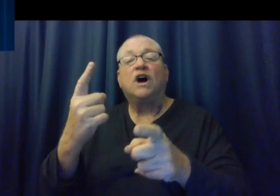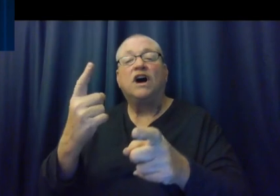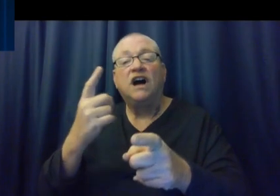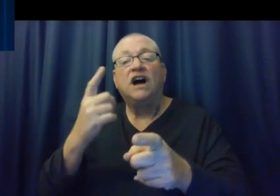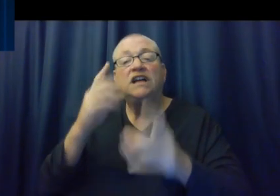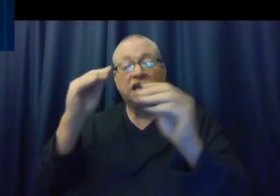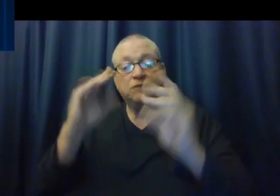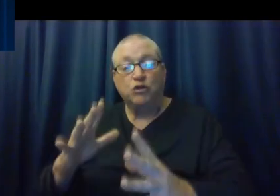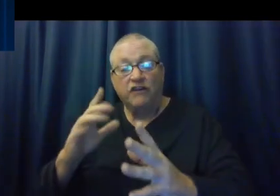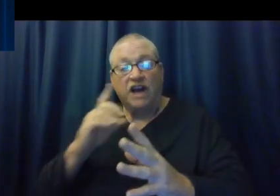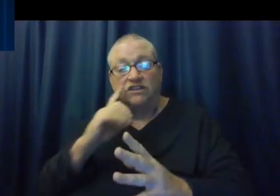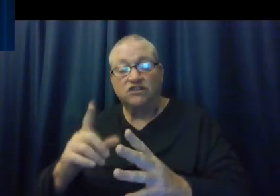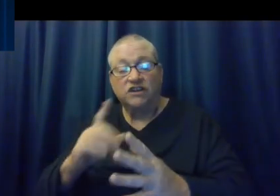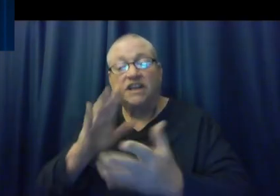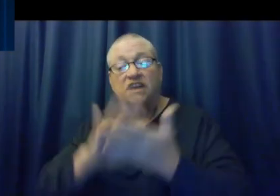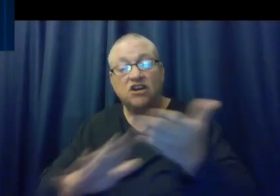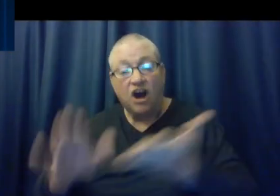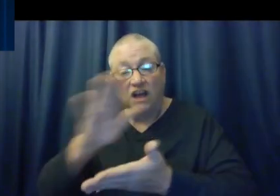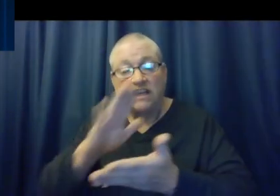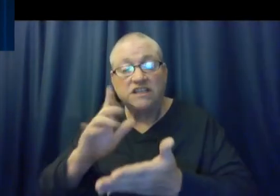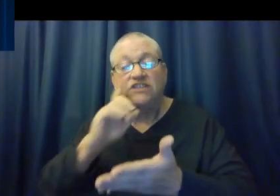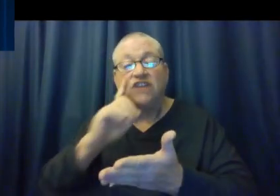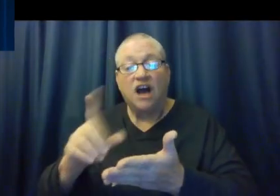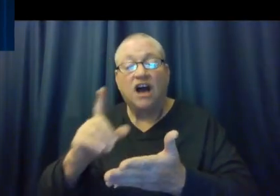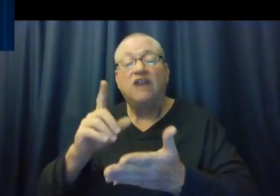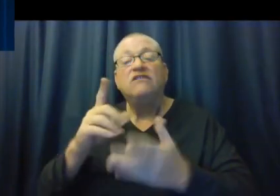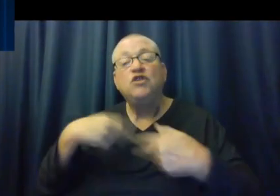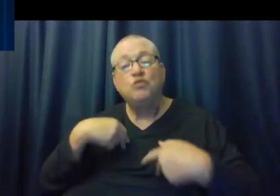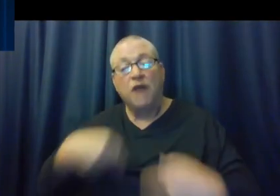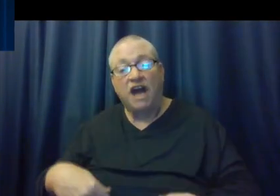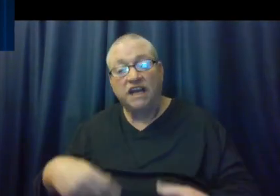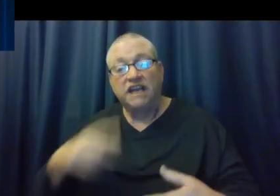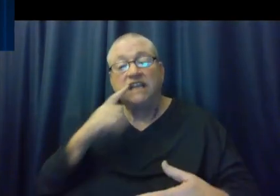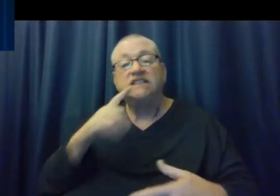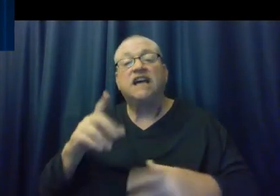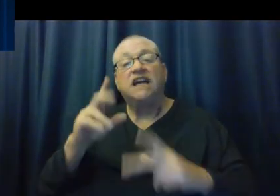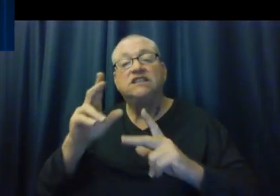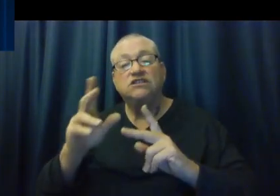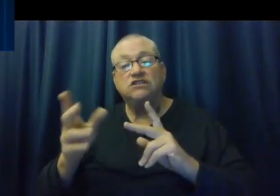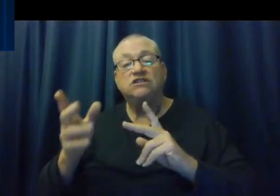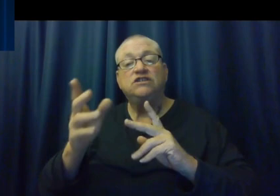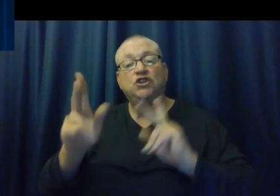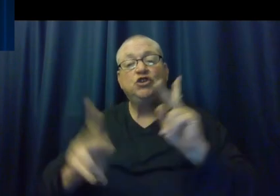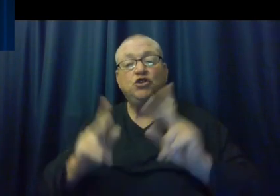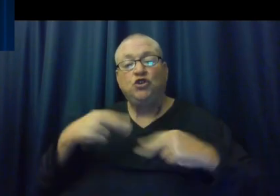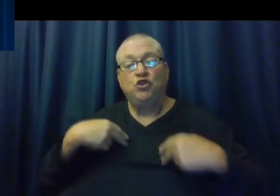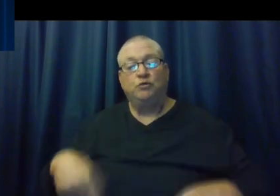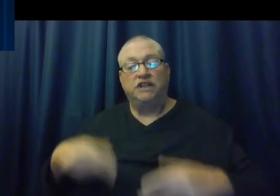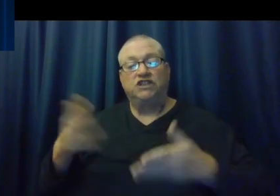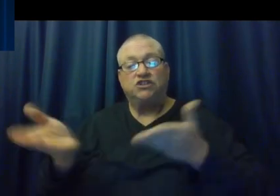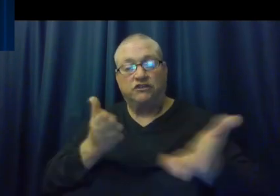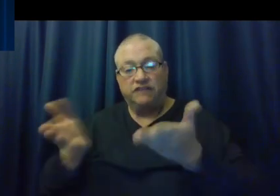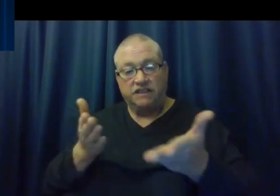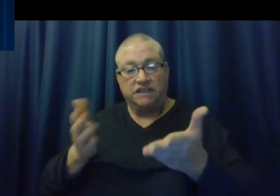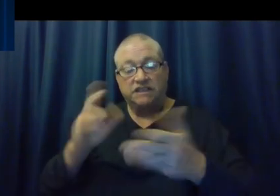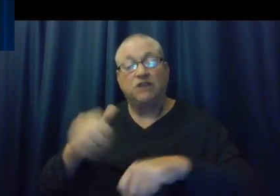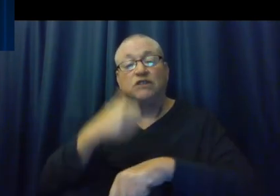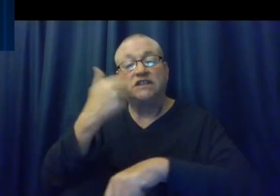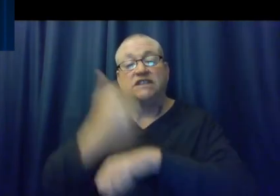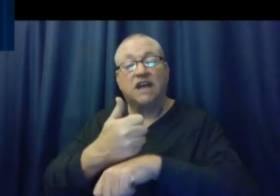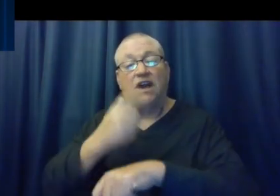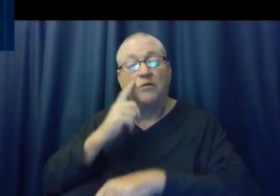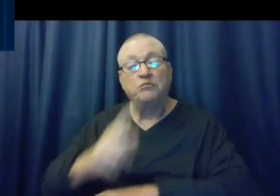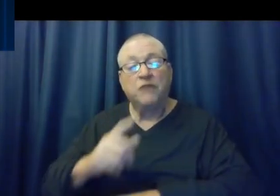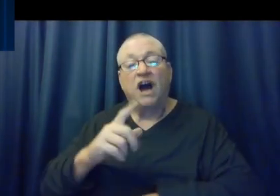visiting faculty member from the College of Humanities and Social Sciences who has made outstanding contributions to teaching at Western.